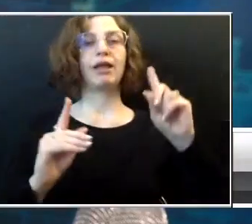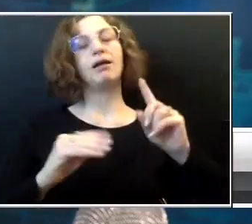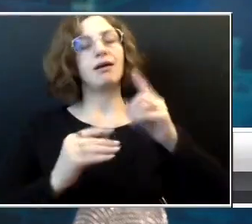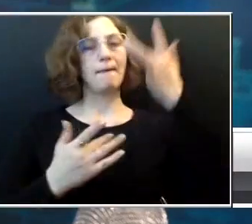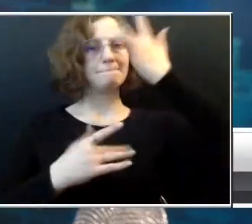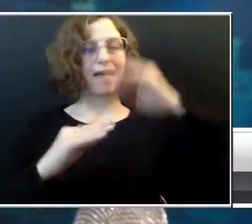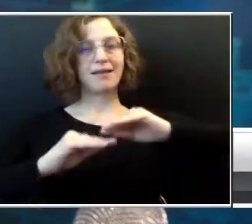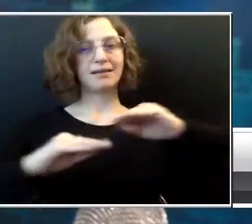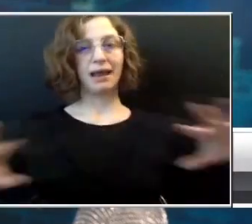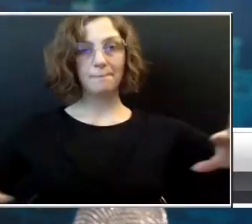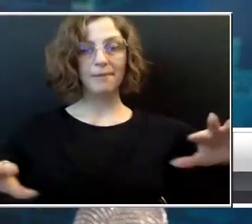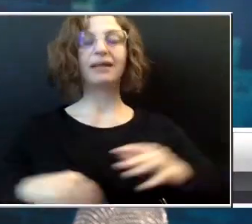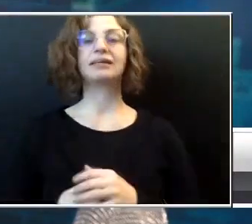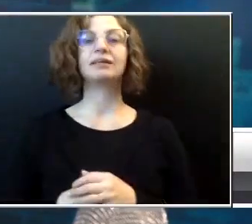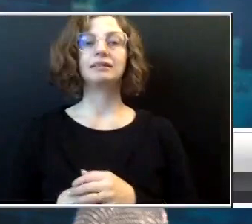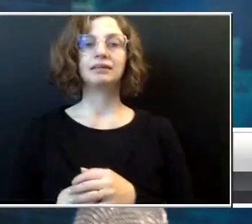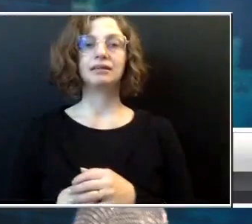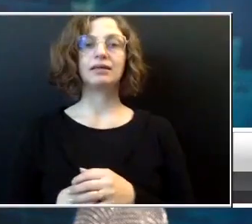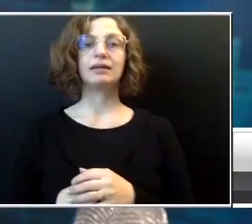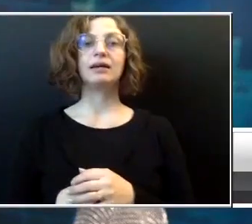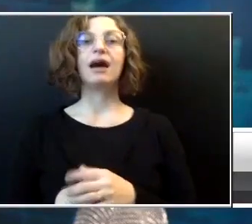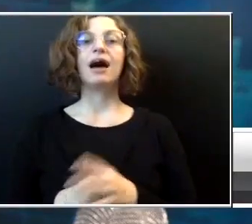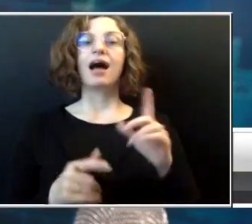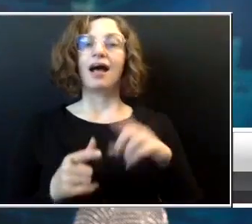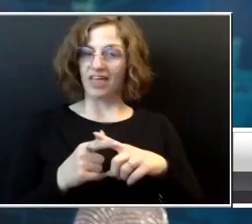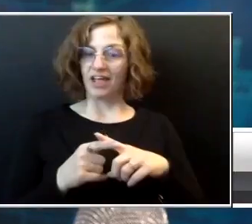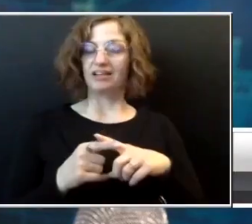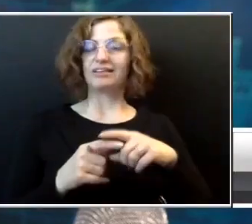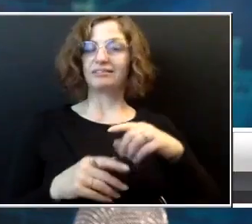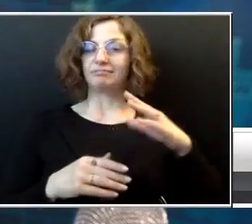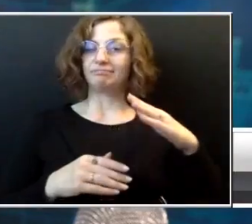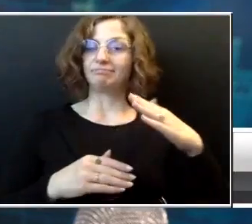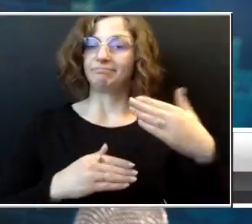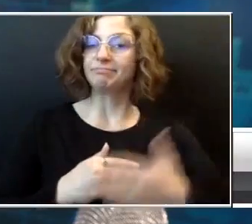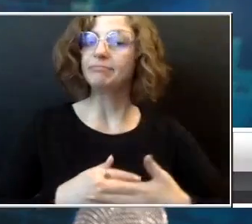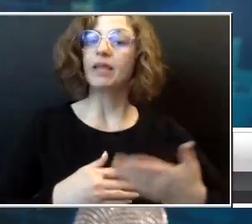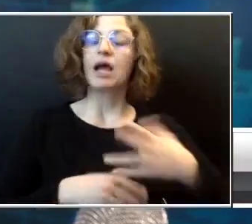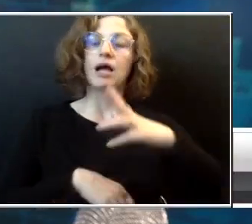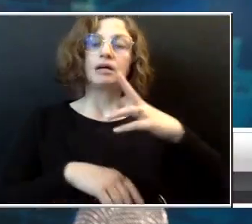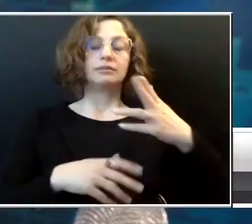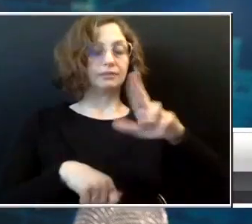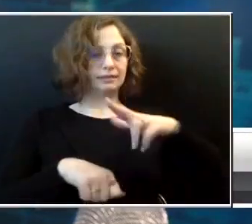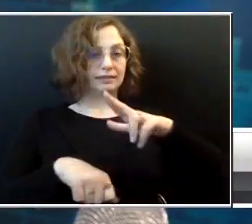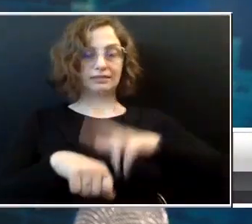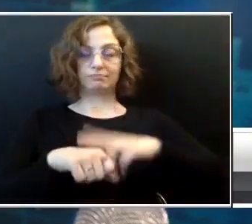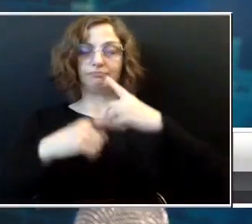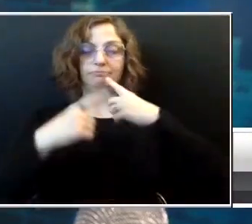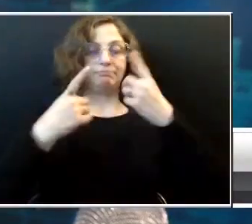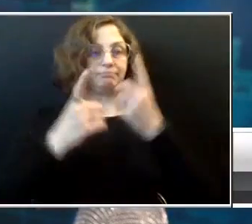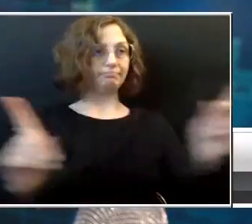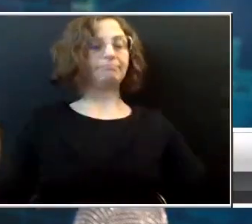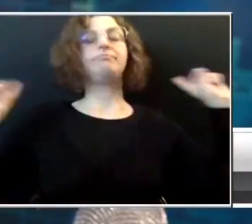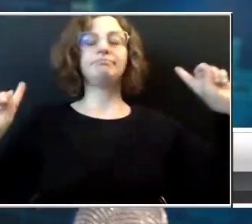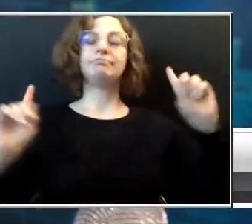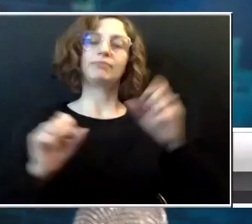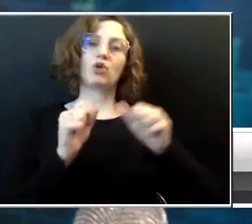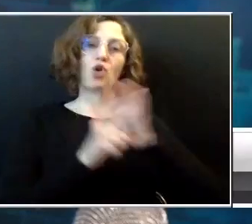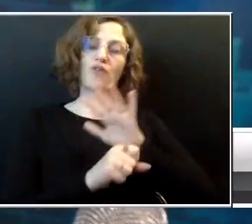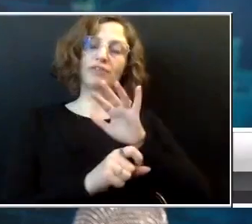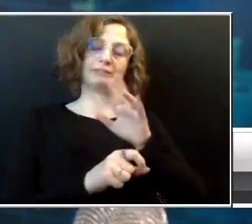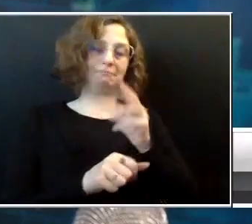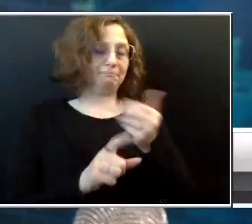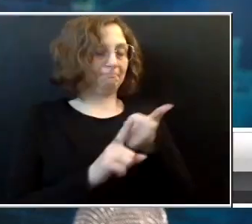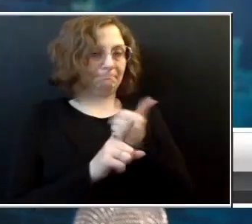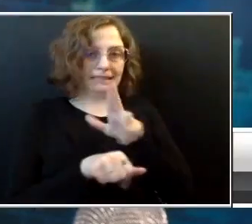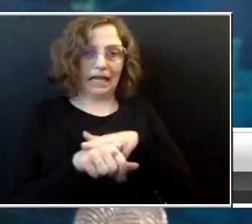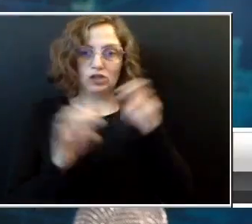declared COVID a national emergency. Without vaccines or natural immunity, the novel coronavirus continued to spread